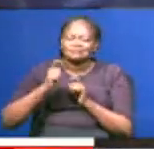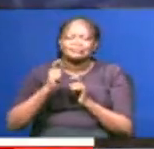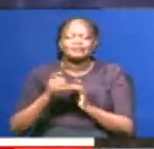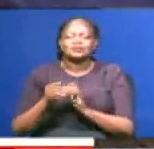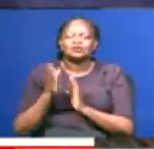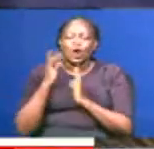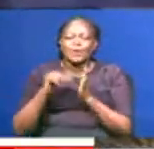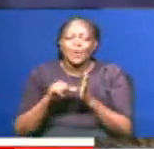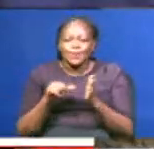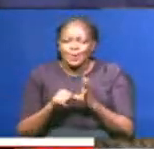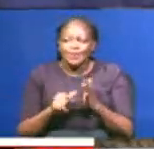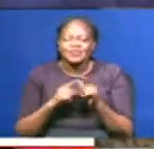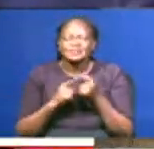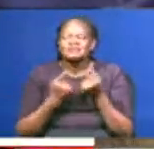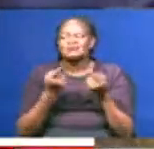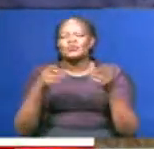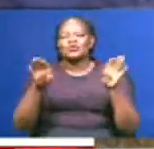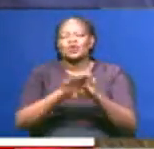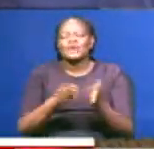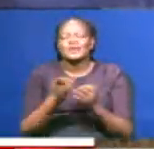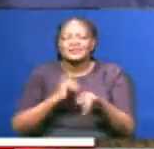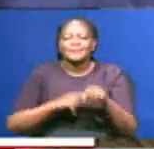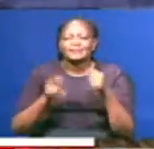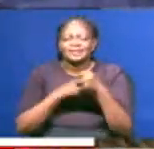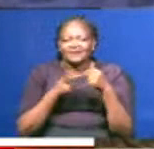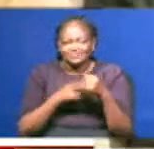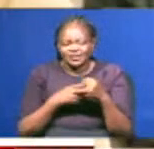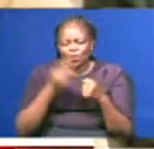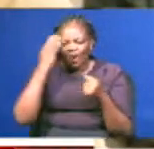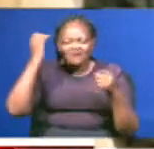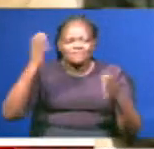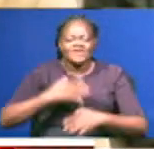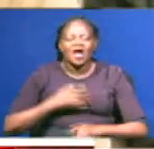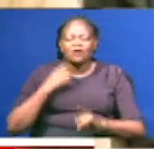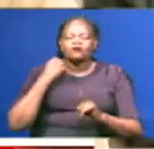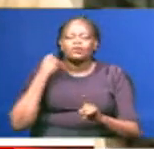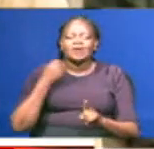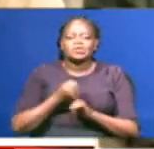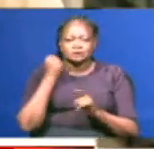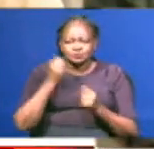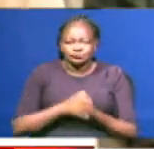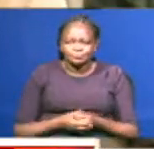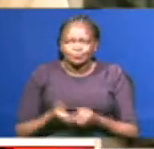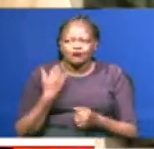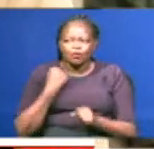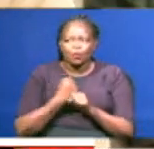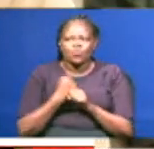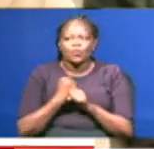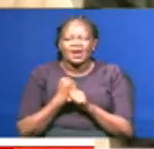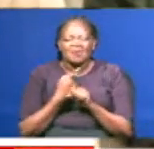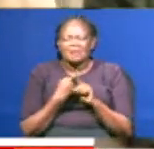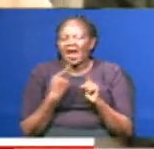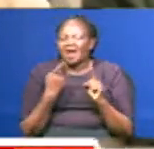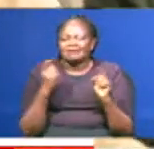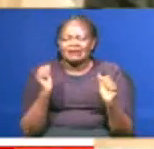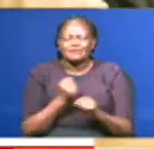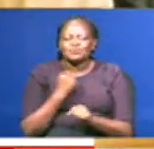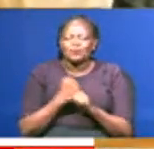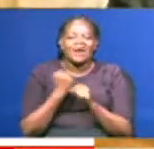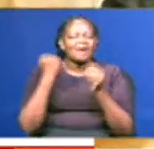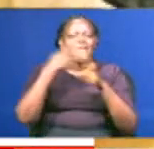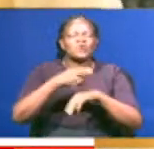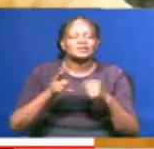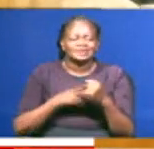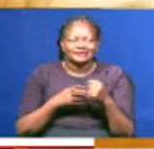them close businesses as early as 7 p.m. for fear of attacks. Tulikuwa tunafanya kazi lakini uwezi pitiza hiyo